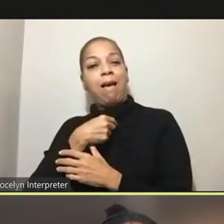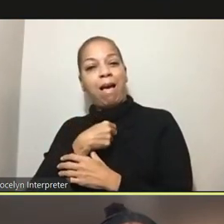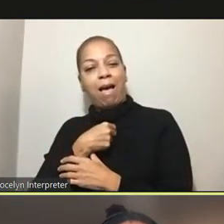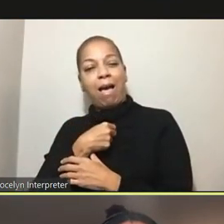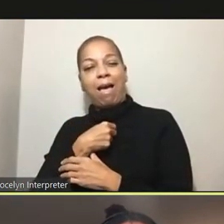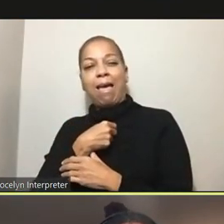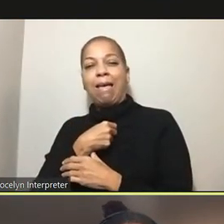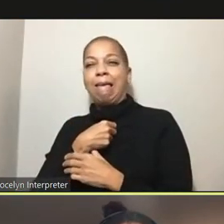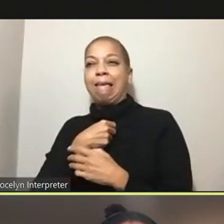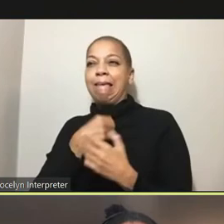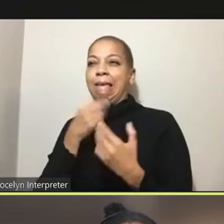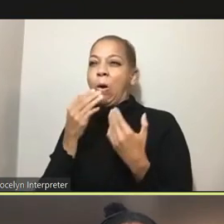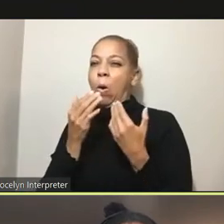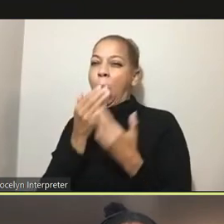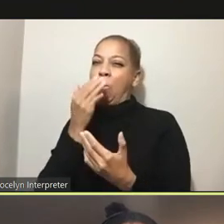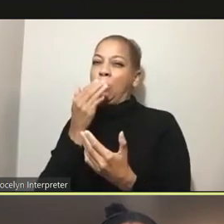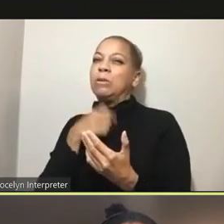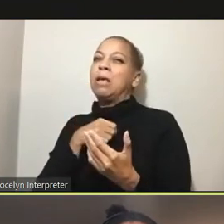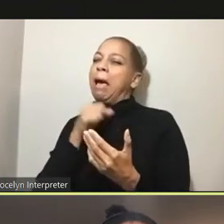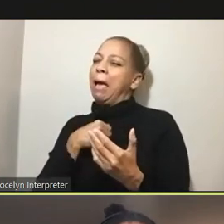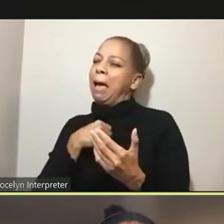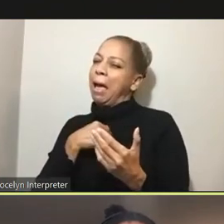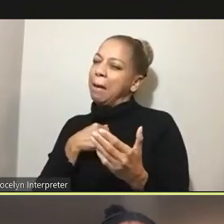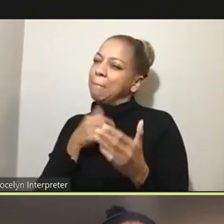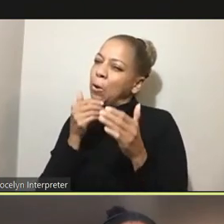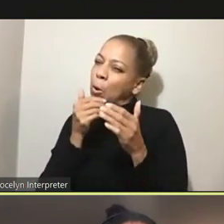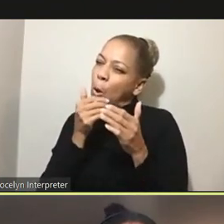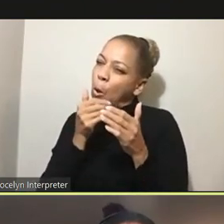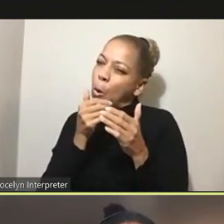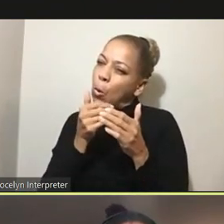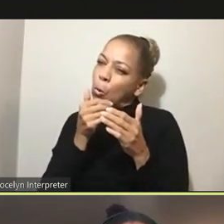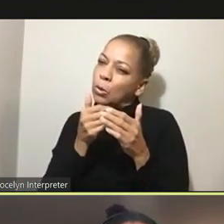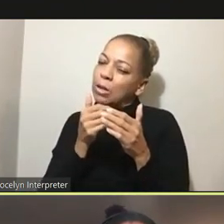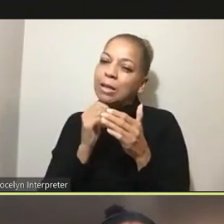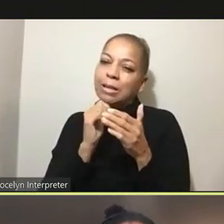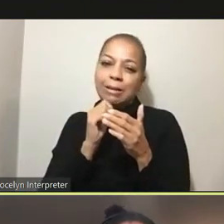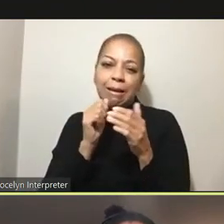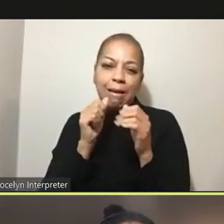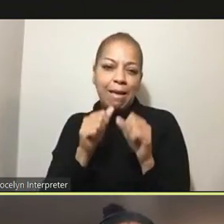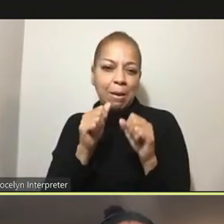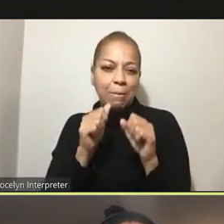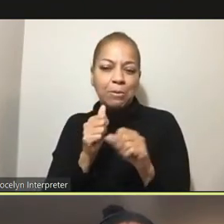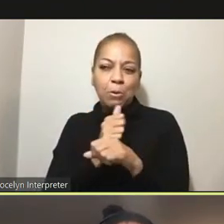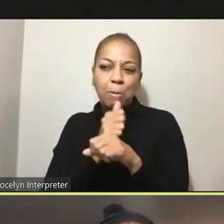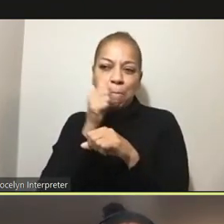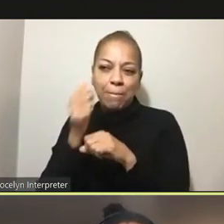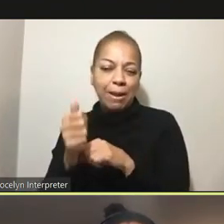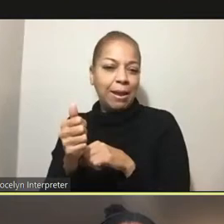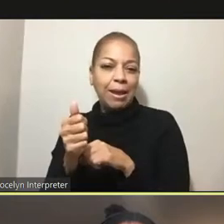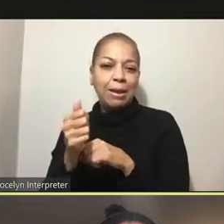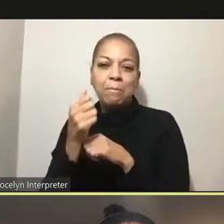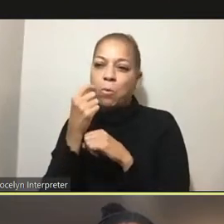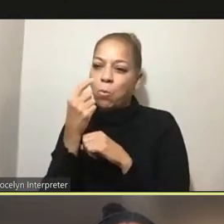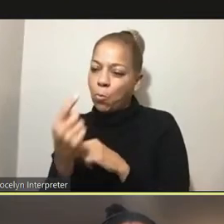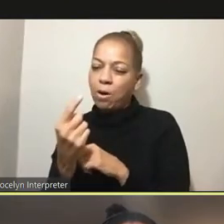almost pretty close to not being able to blame a single Black person for